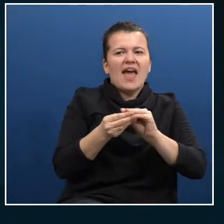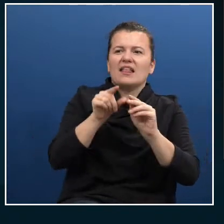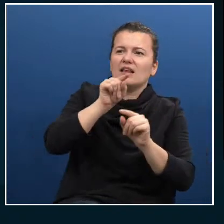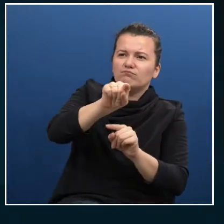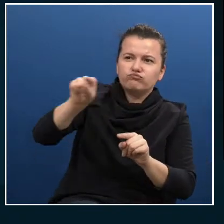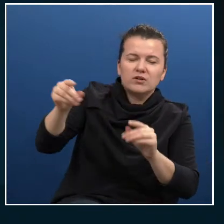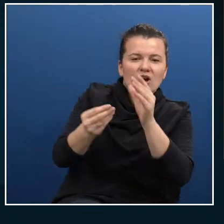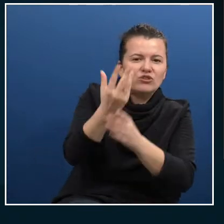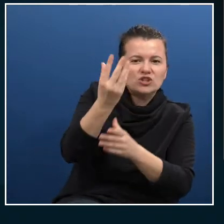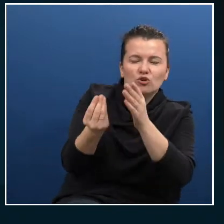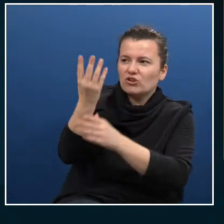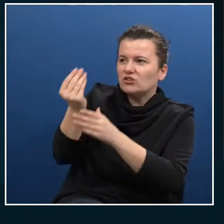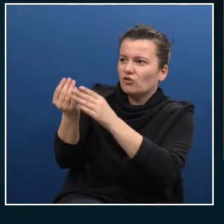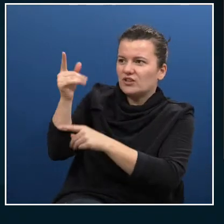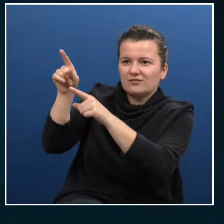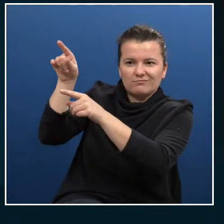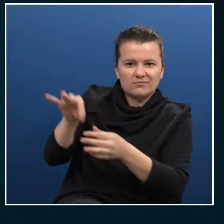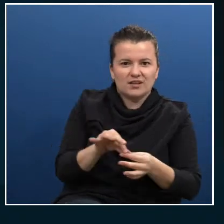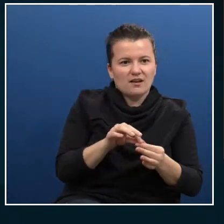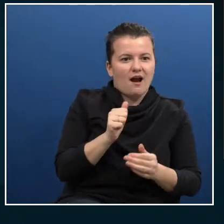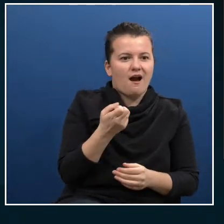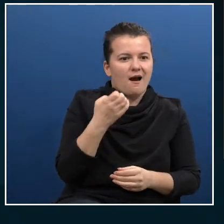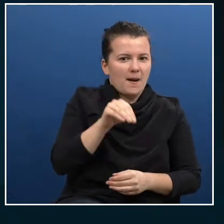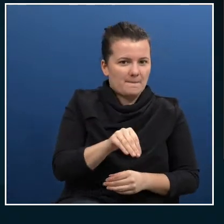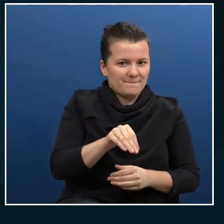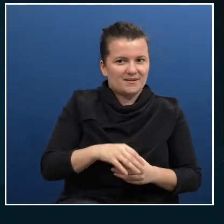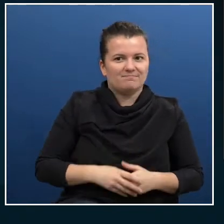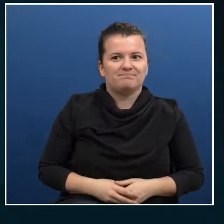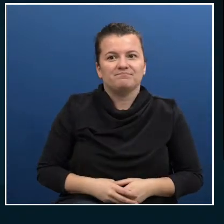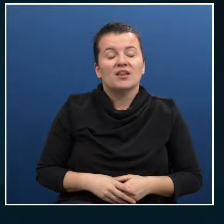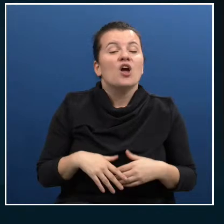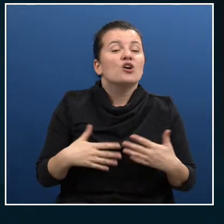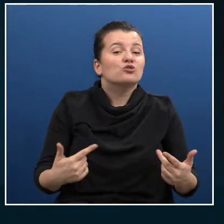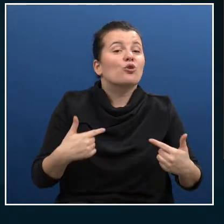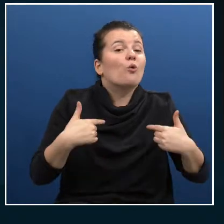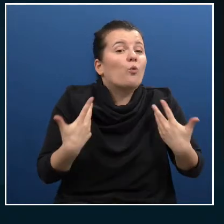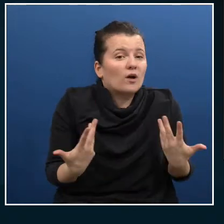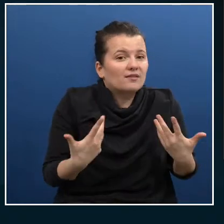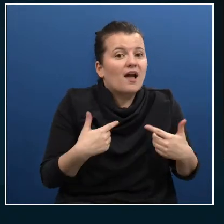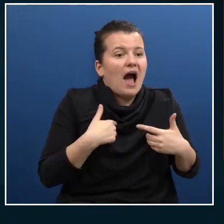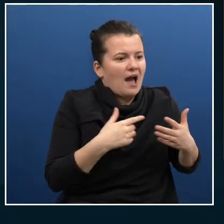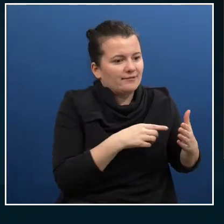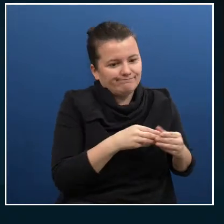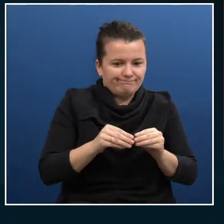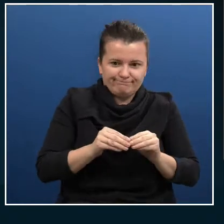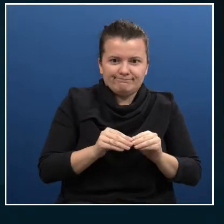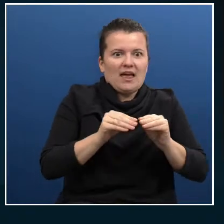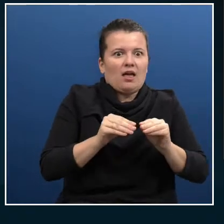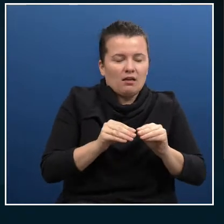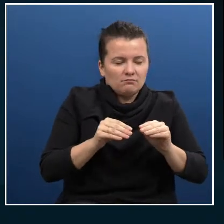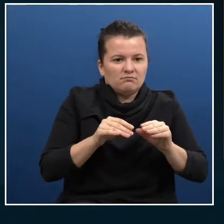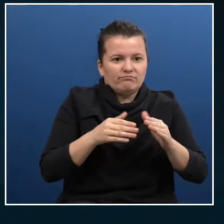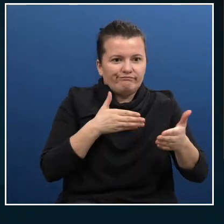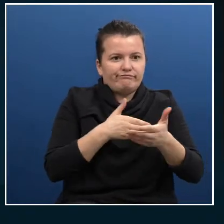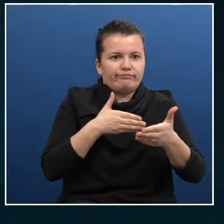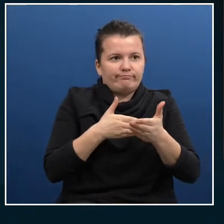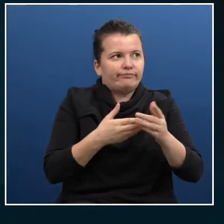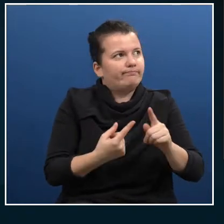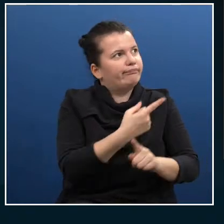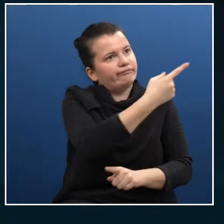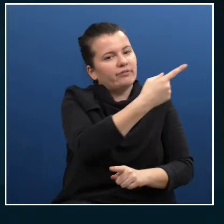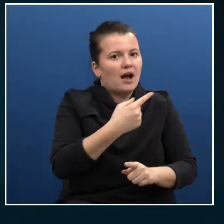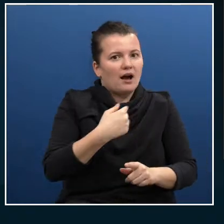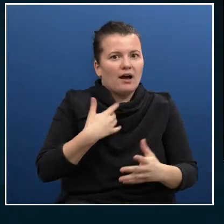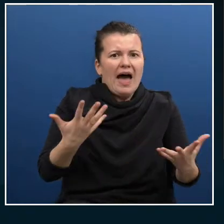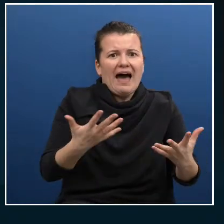mentioned, basically I panicked, I called Freek, and he came up with this awesome solution.